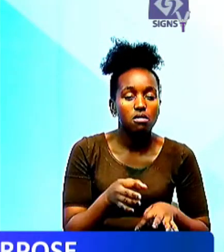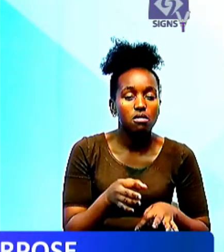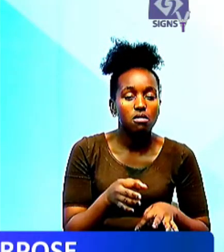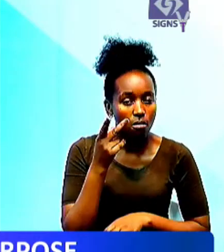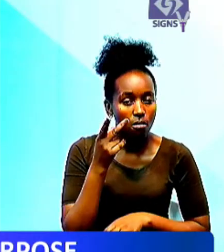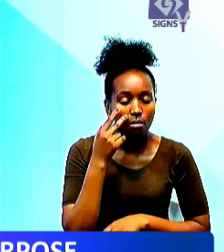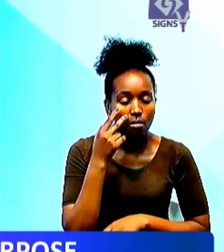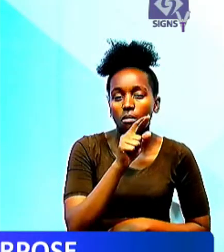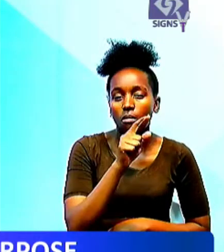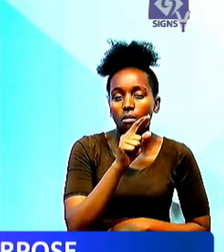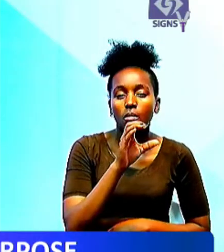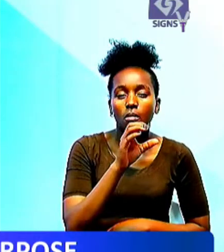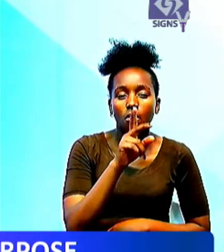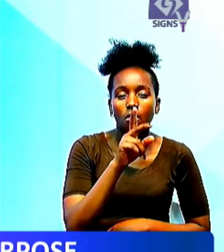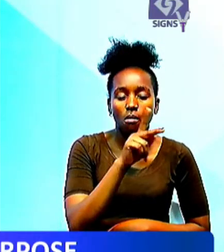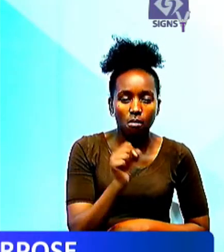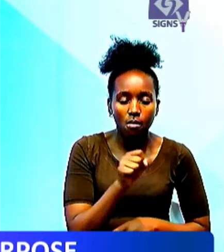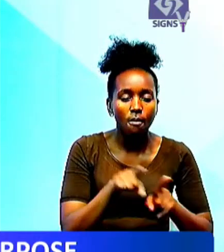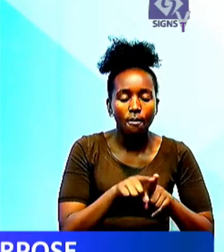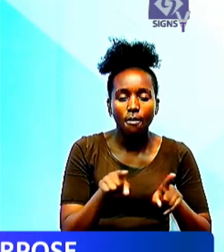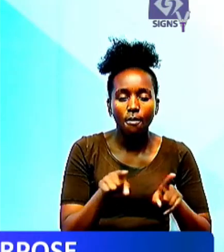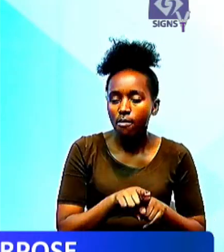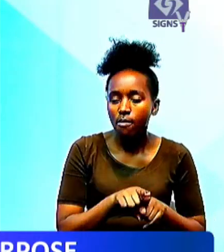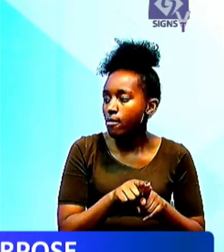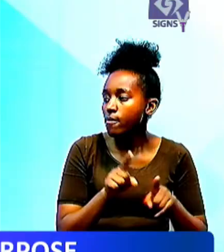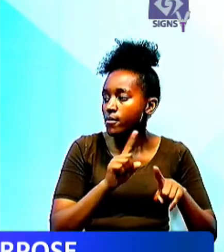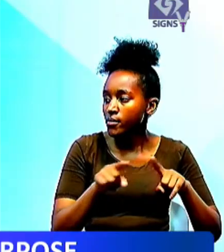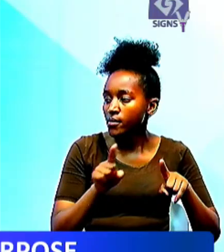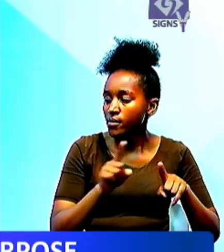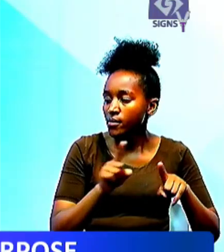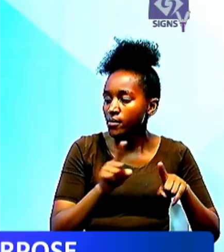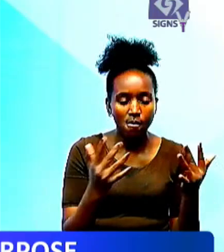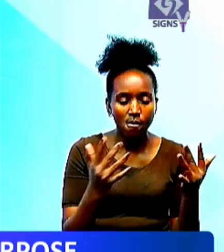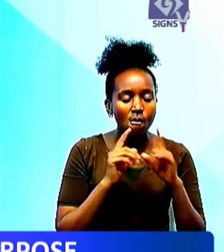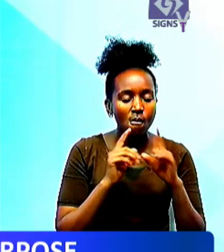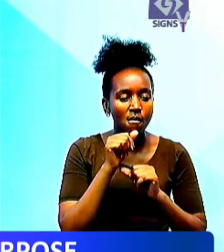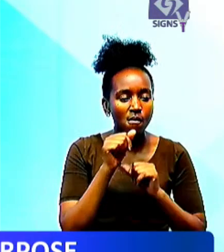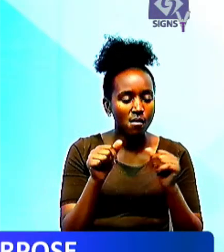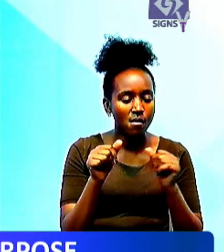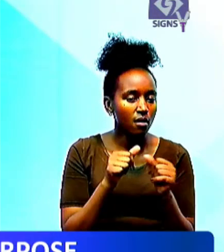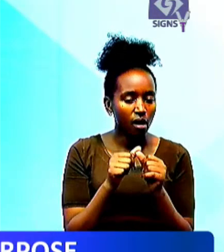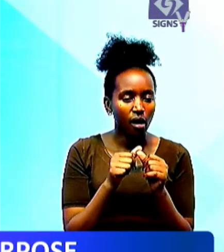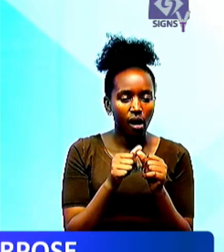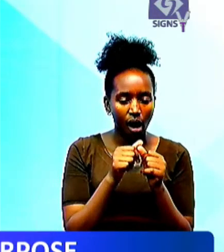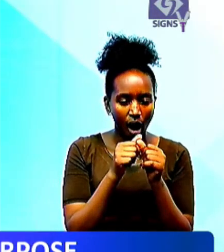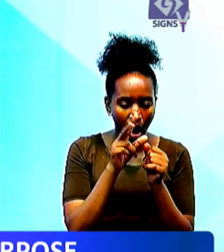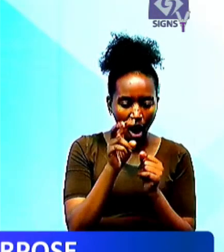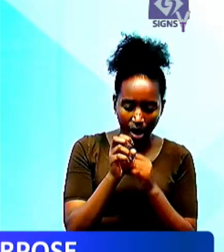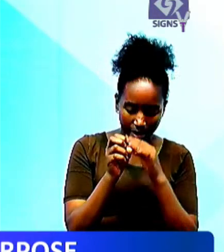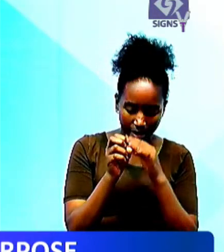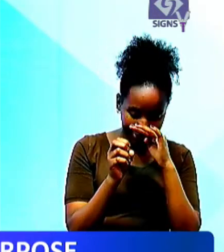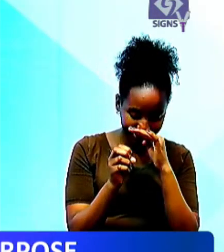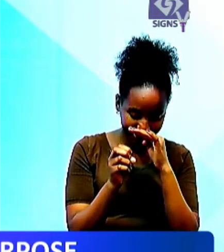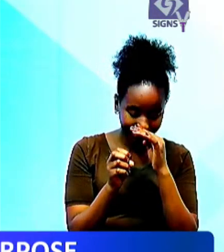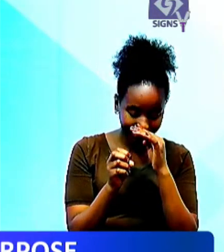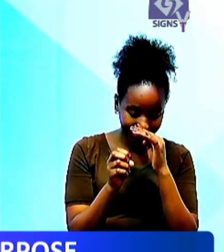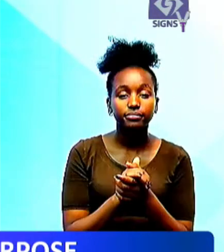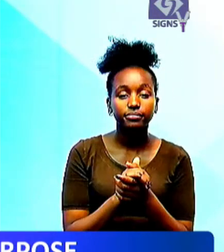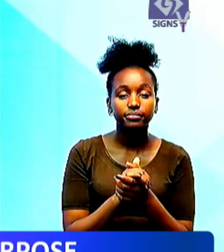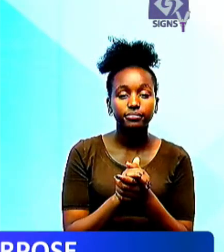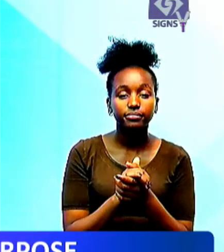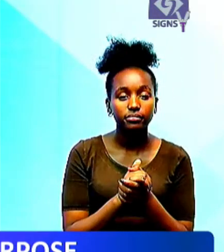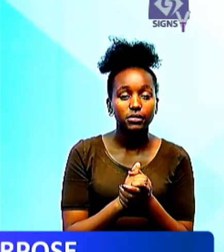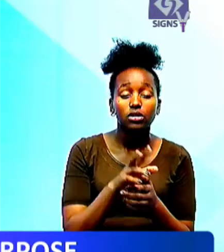like the Morgan Stanley, whatever, the index funds, the index NSE 20. I go and check how is the NSE 20